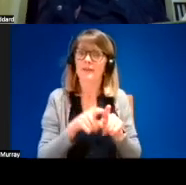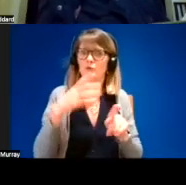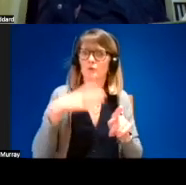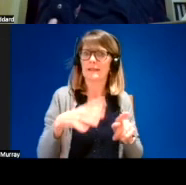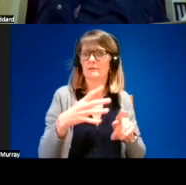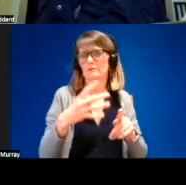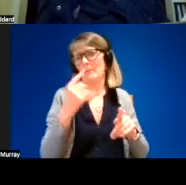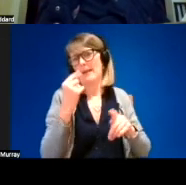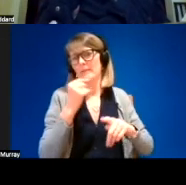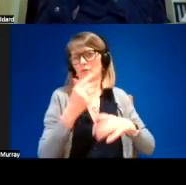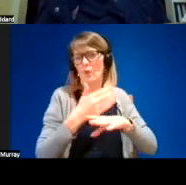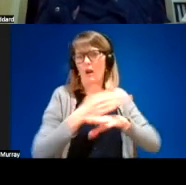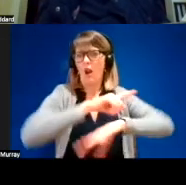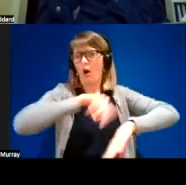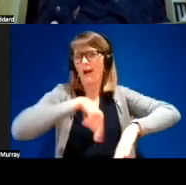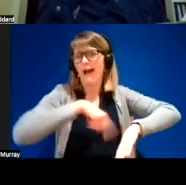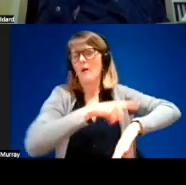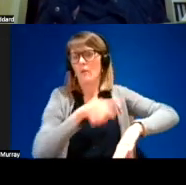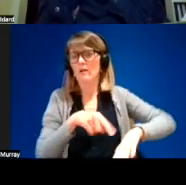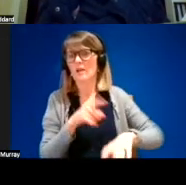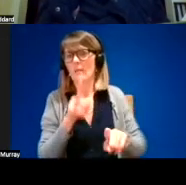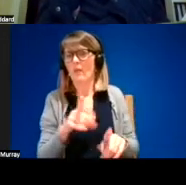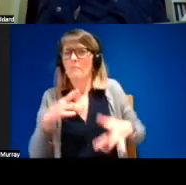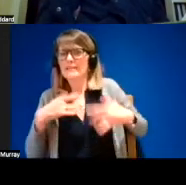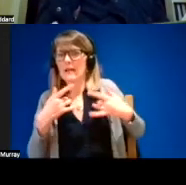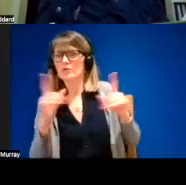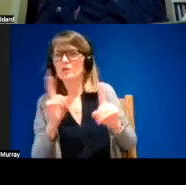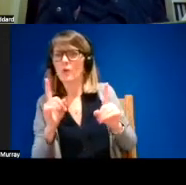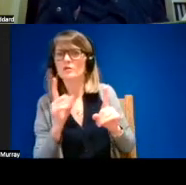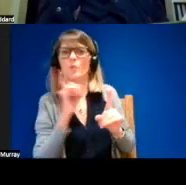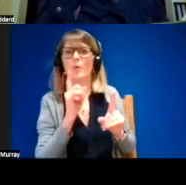that a woman with parental duties would not be able to do this.